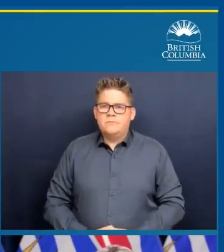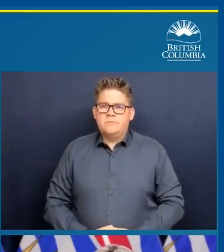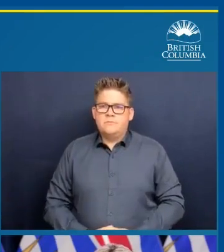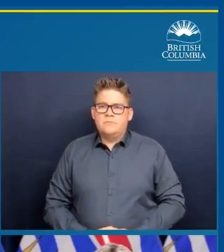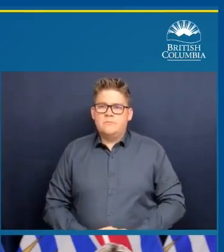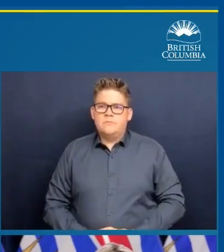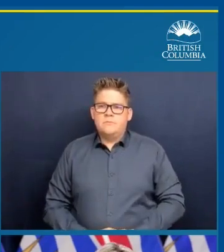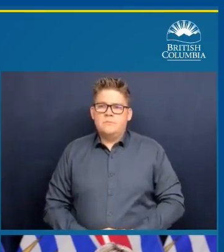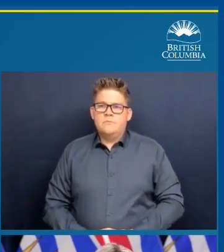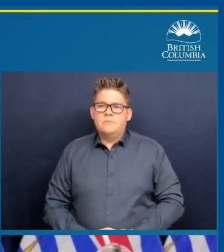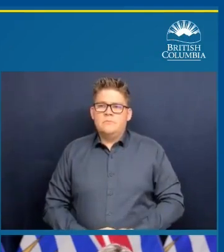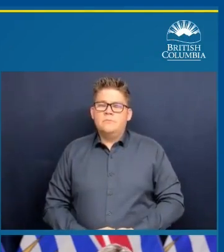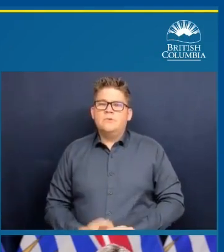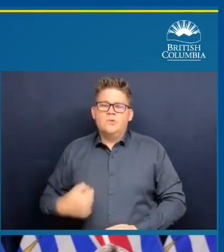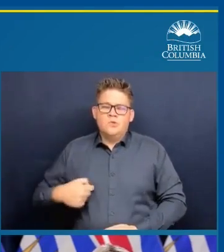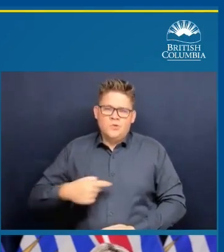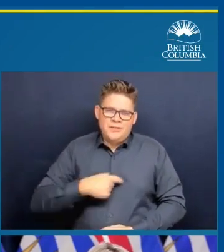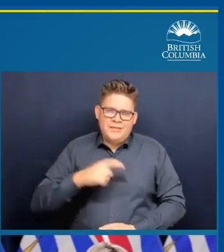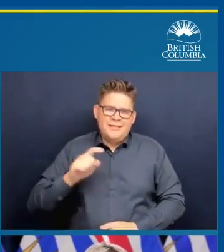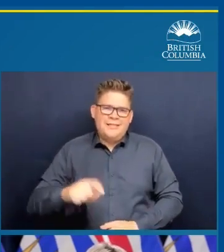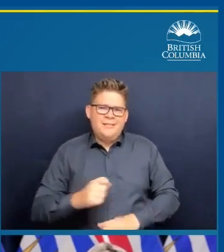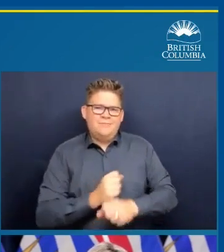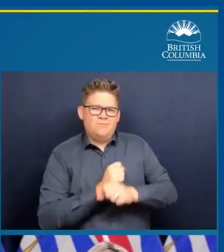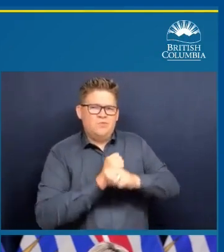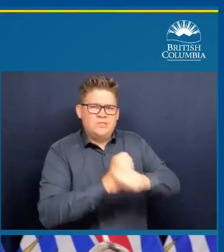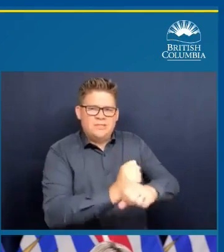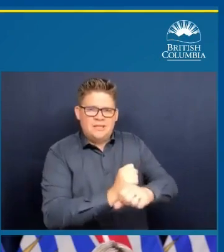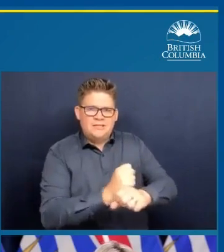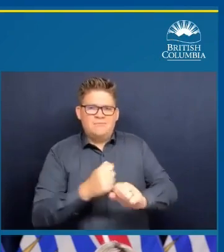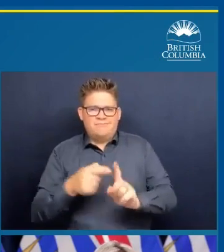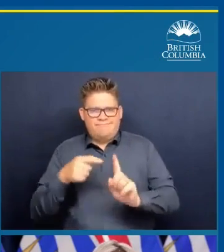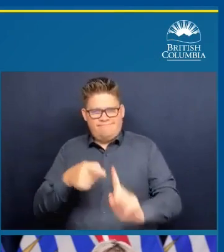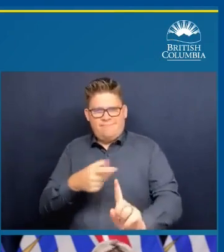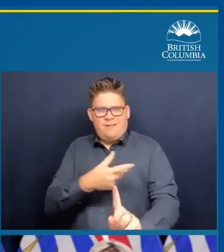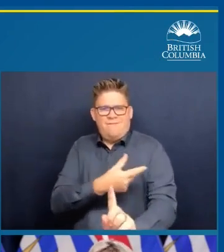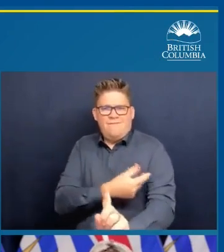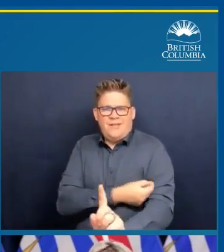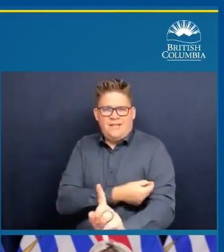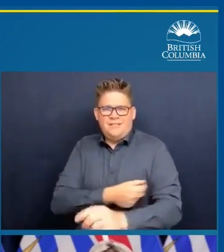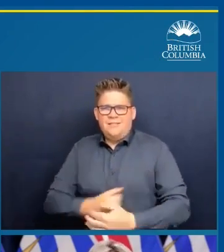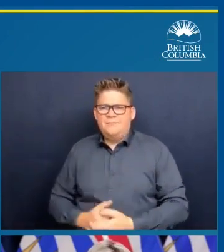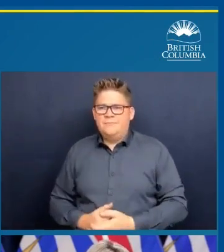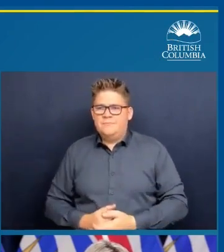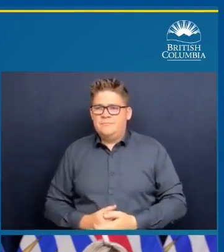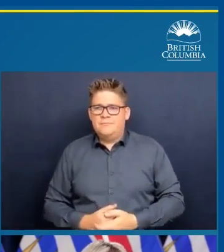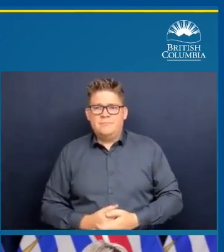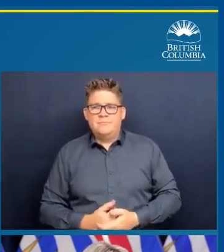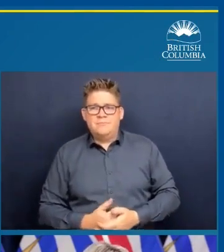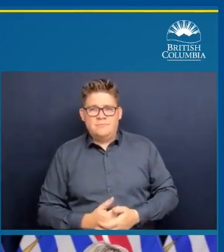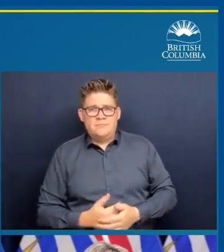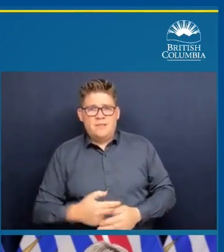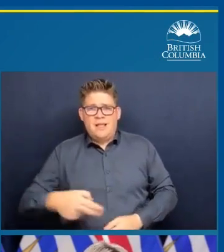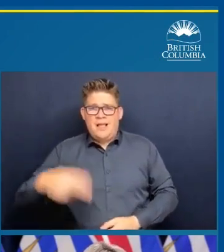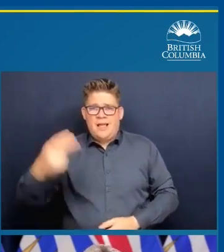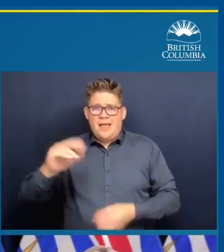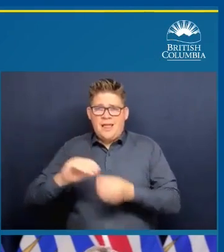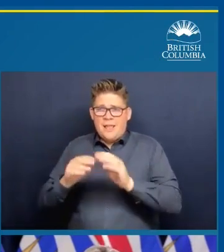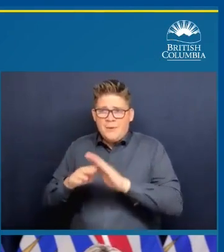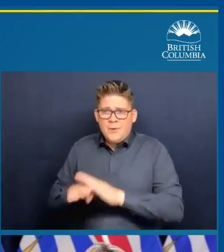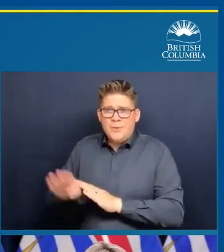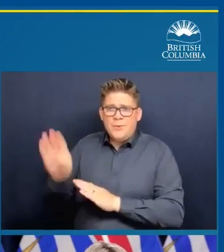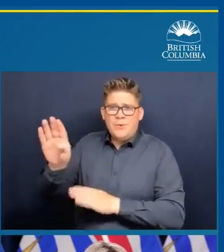through immunization. And as we can see, we have very high rates of immunization and high rates of boosters, protecting